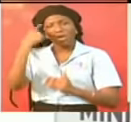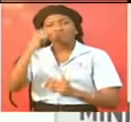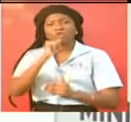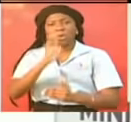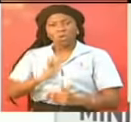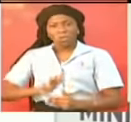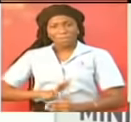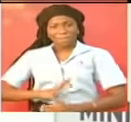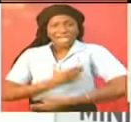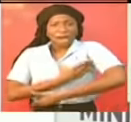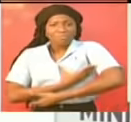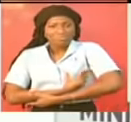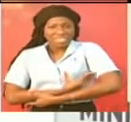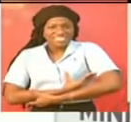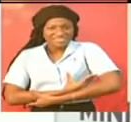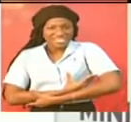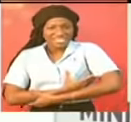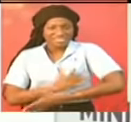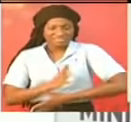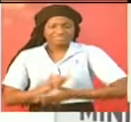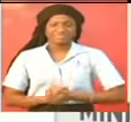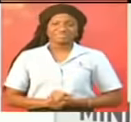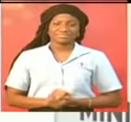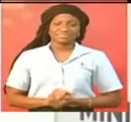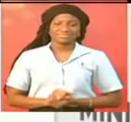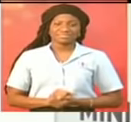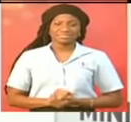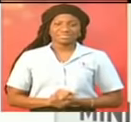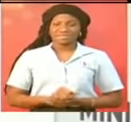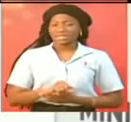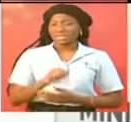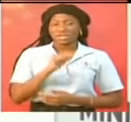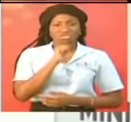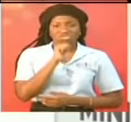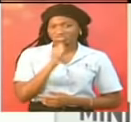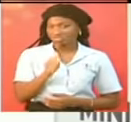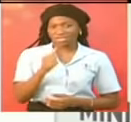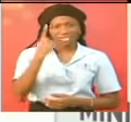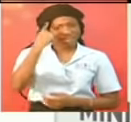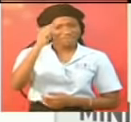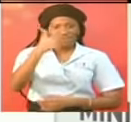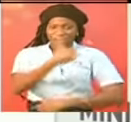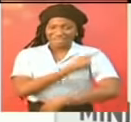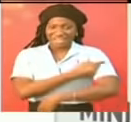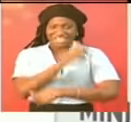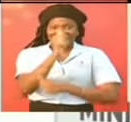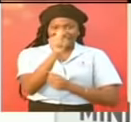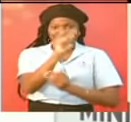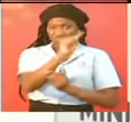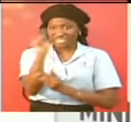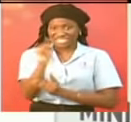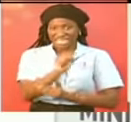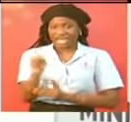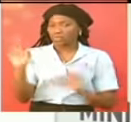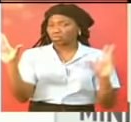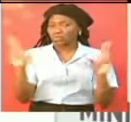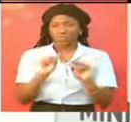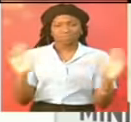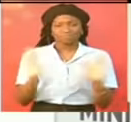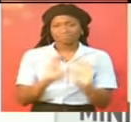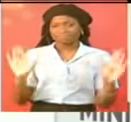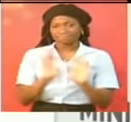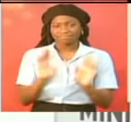population. The approval does not cover the AstraZeneca vaccine, based on the information before